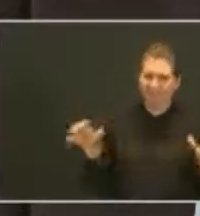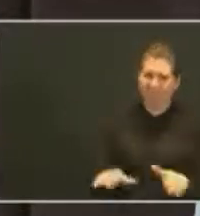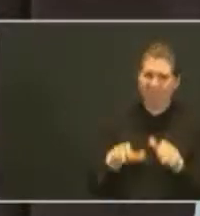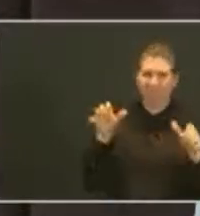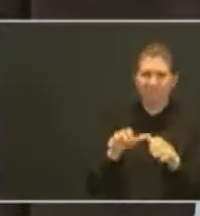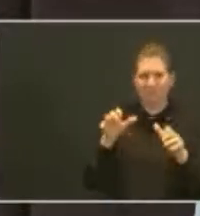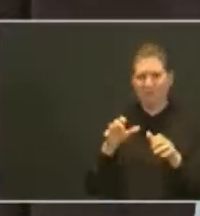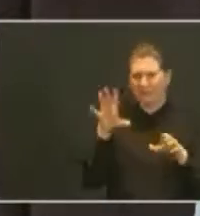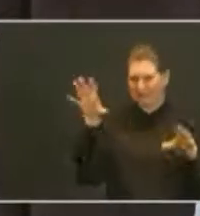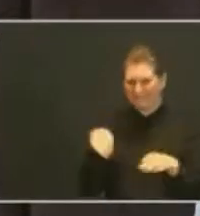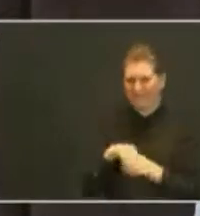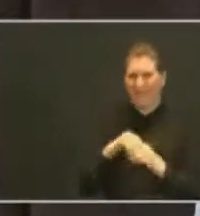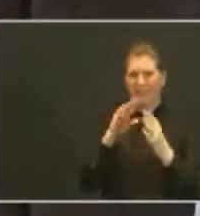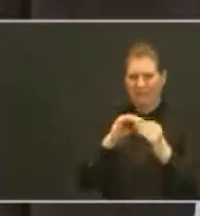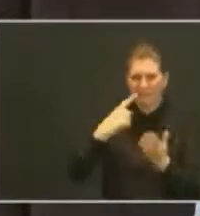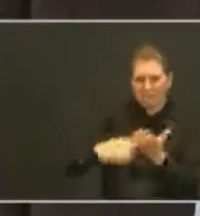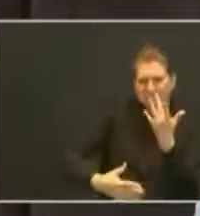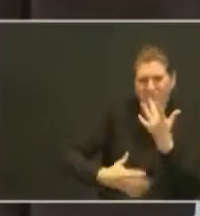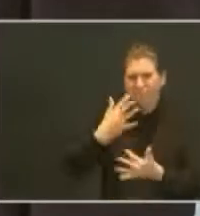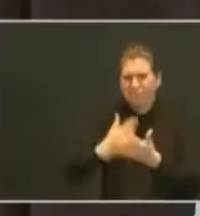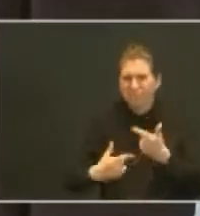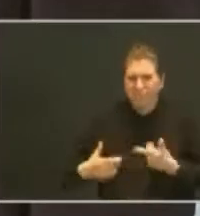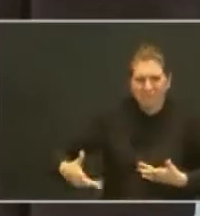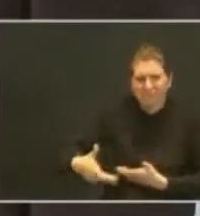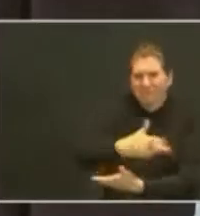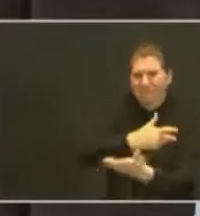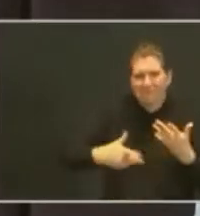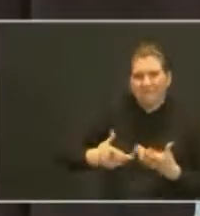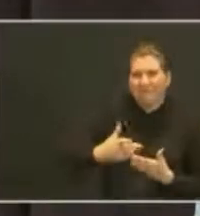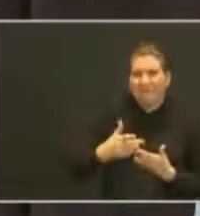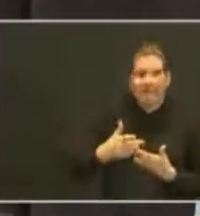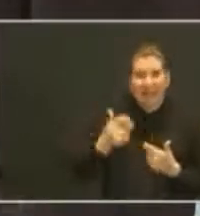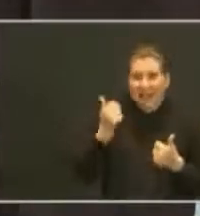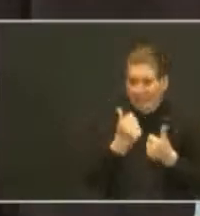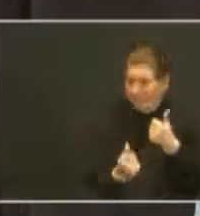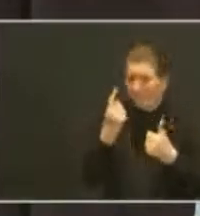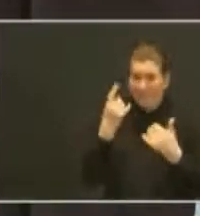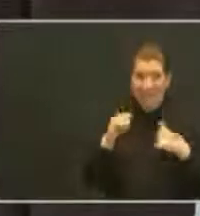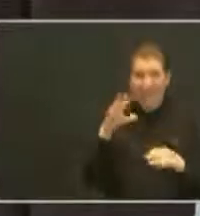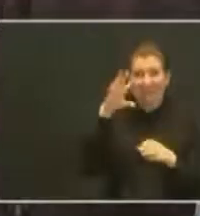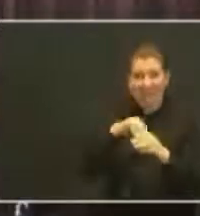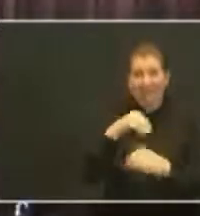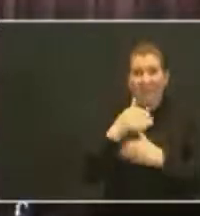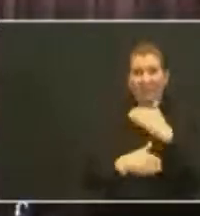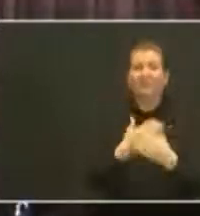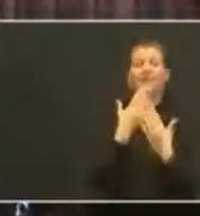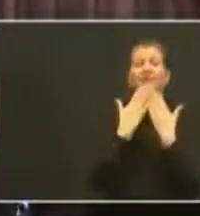these decisions, and undertake these changes. So that process is working very, very well. Thank you again.